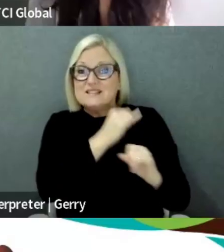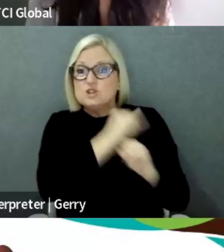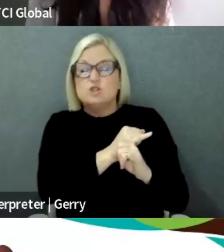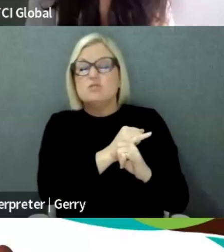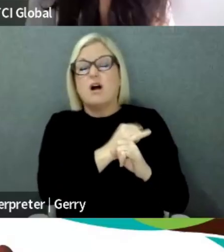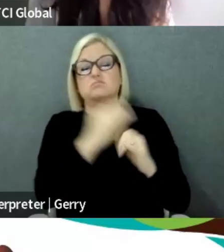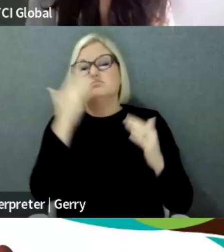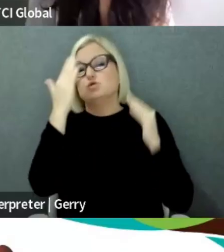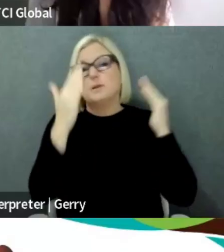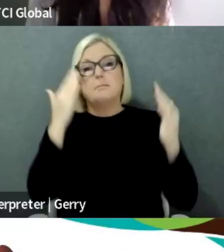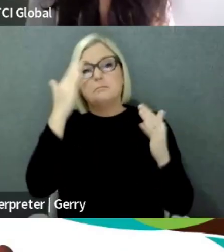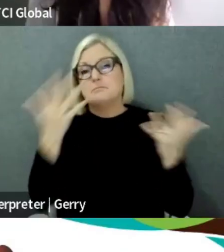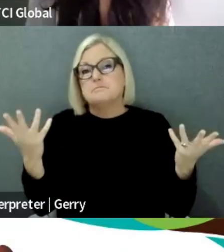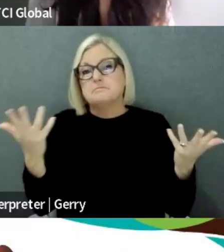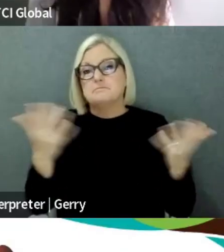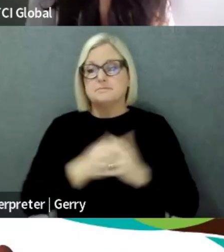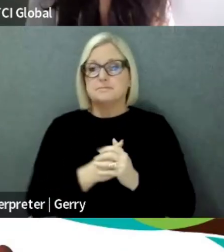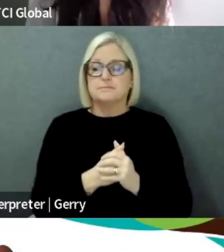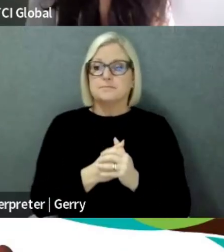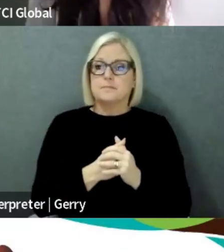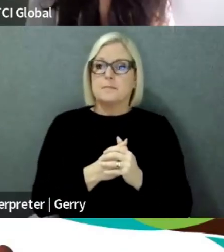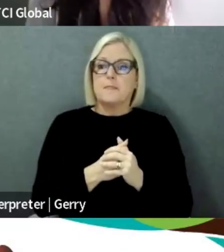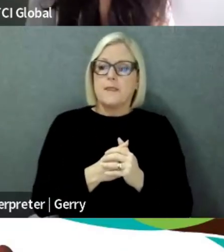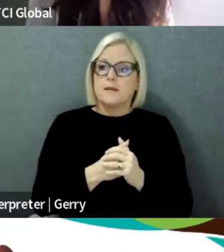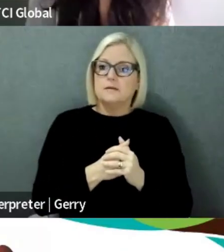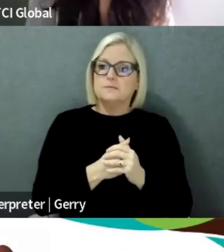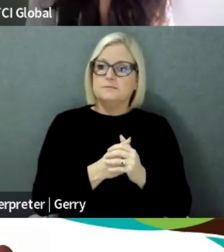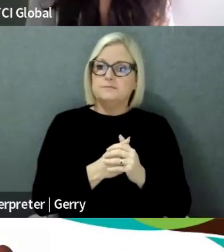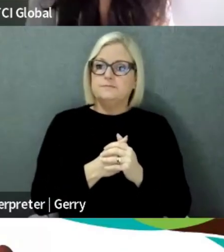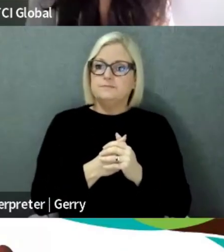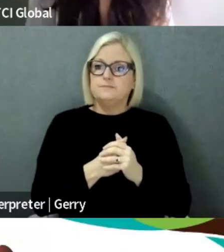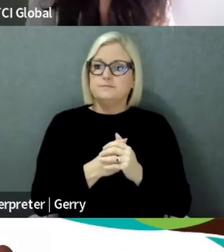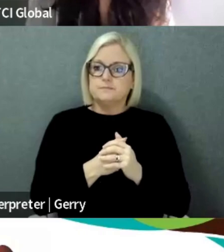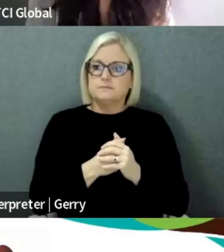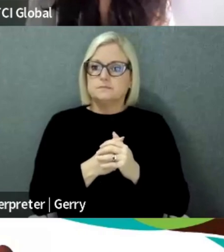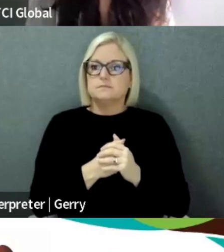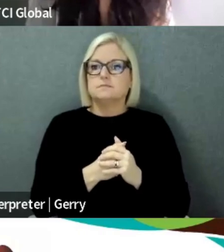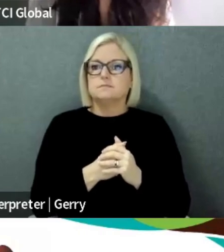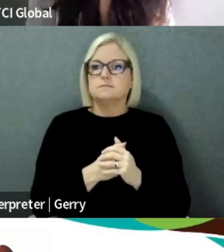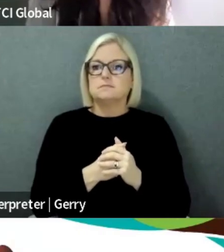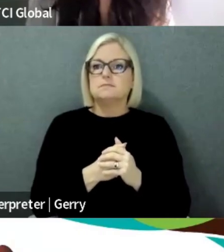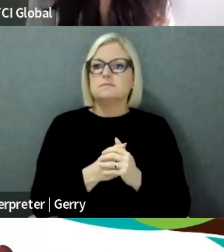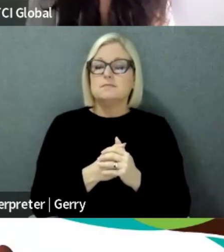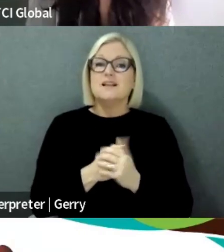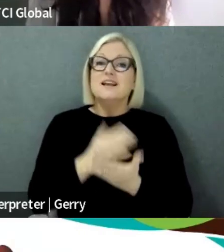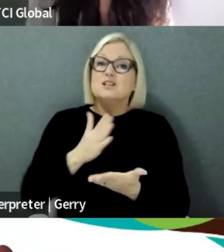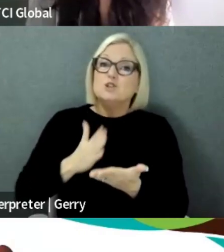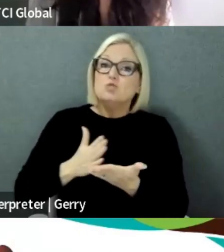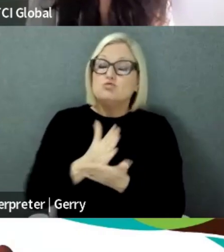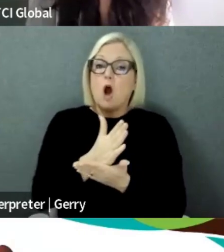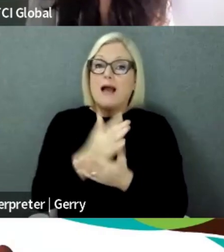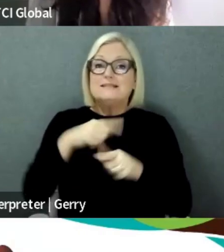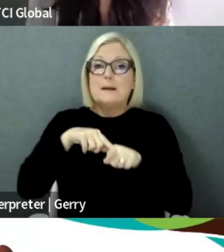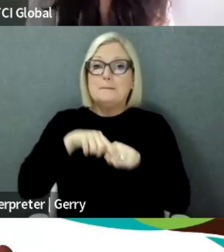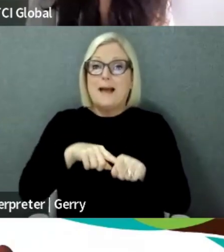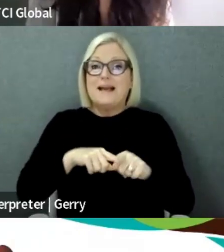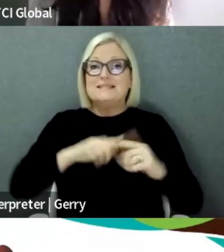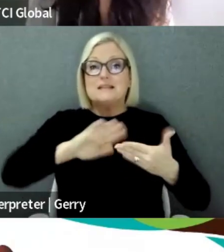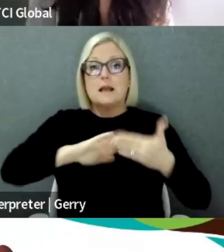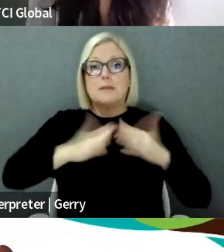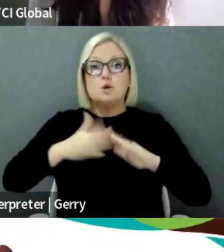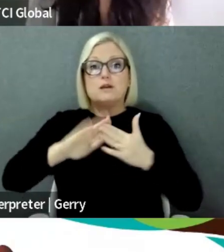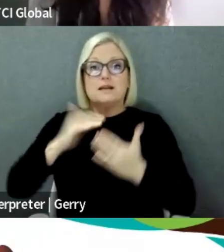of institutionalisation. So in terms of what rights-based community support looks like in